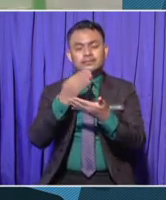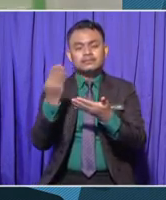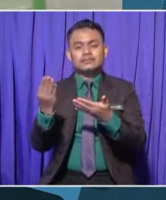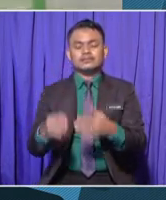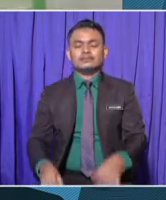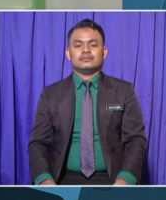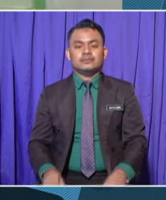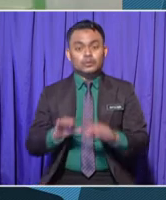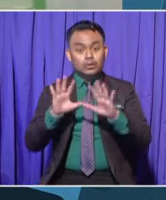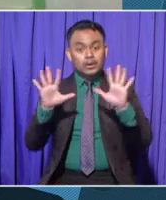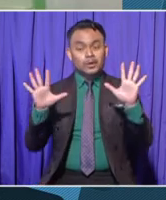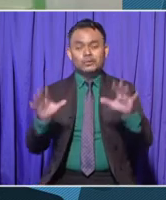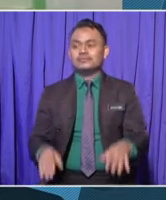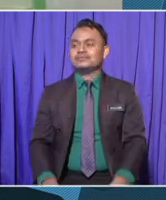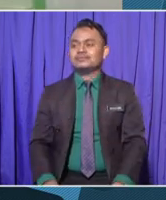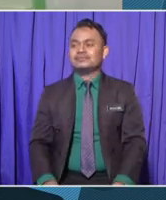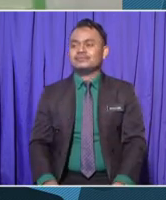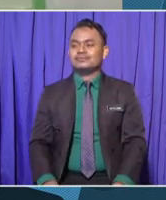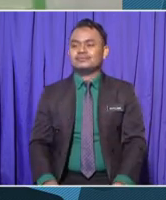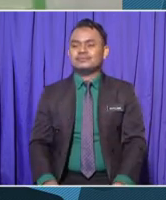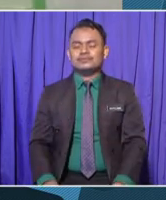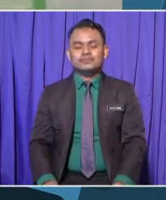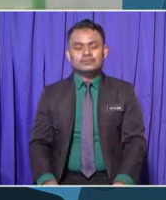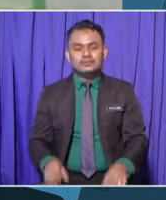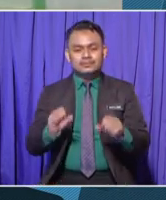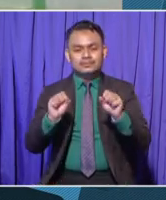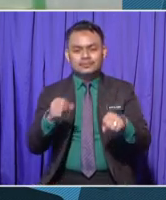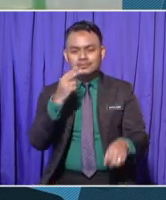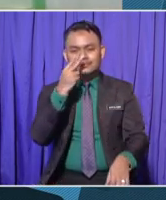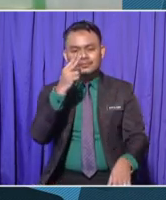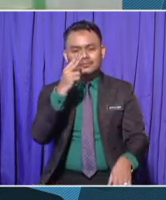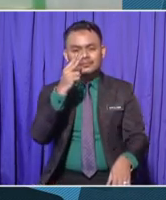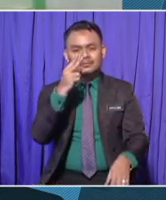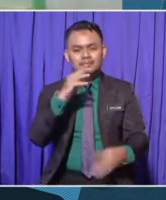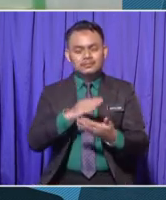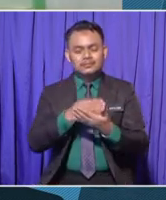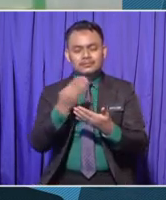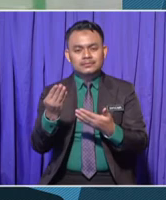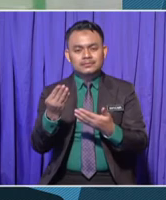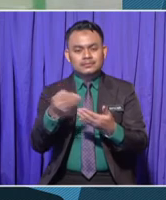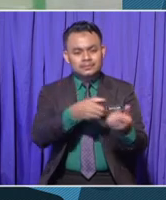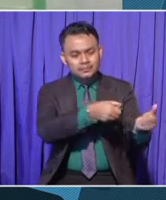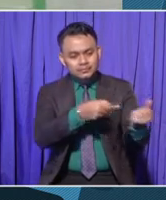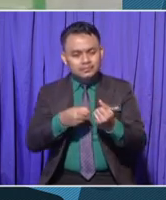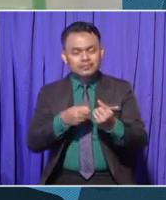Oh wow! Can you see the objects attracted to the magnet?